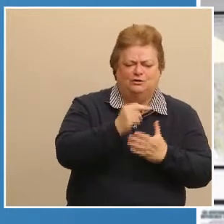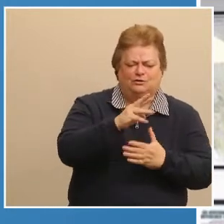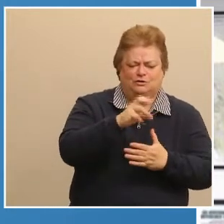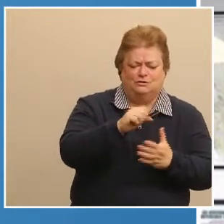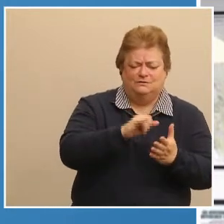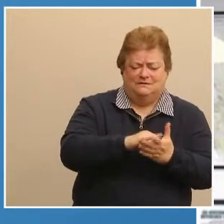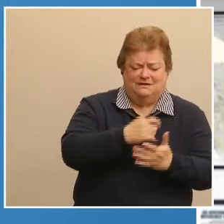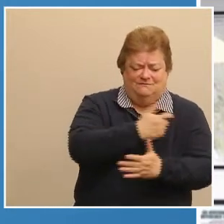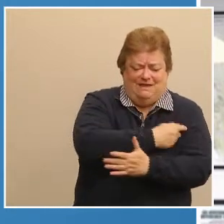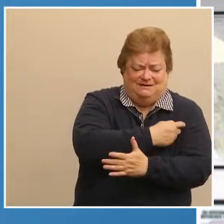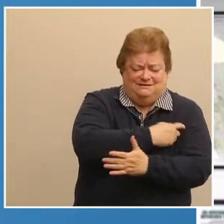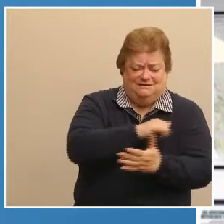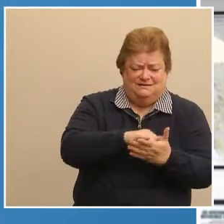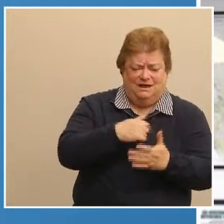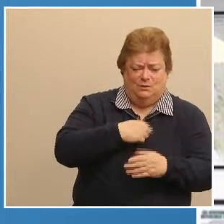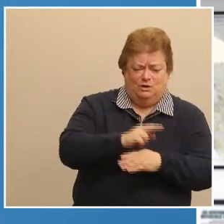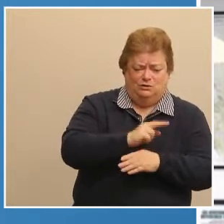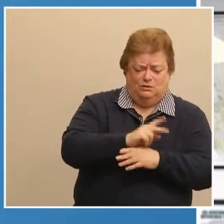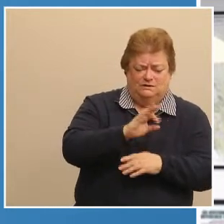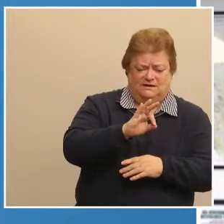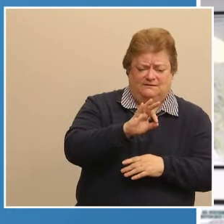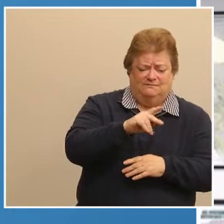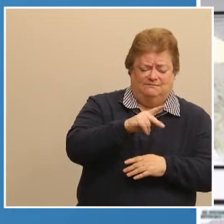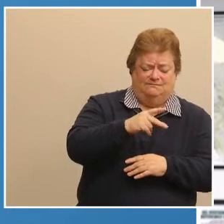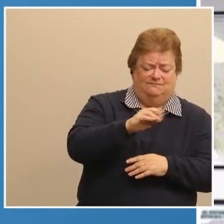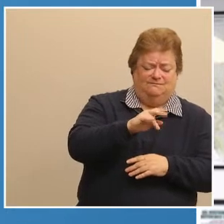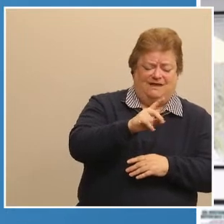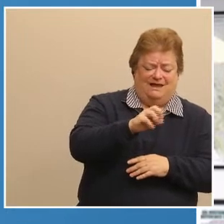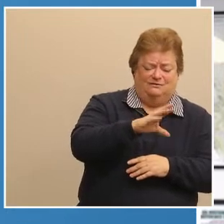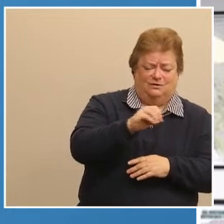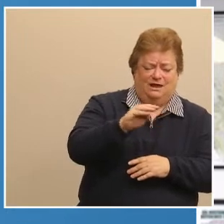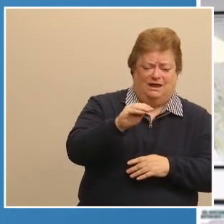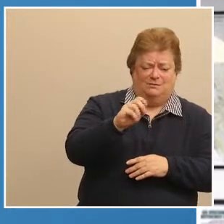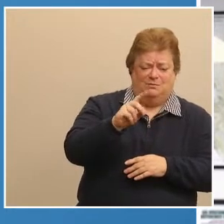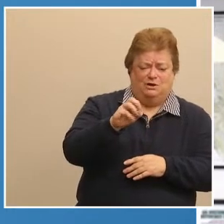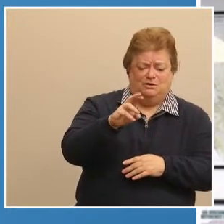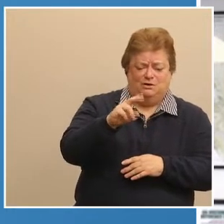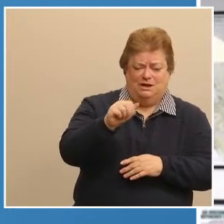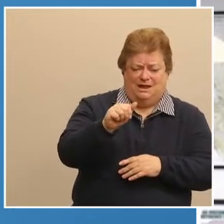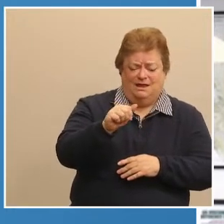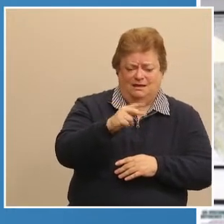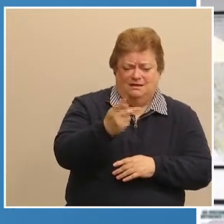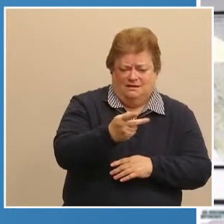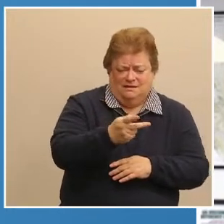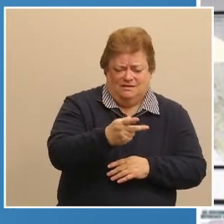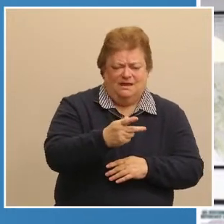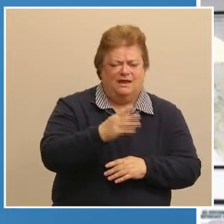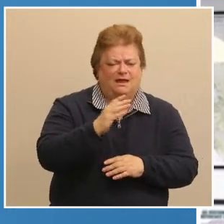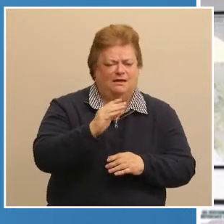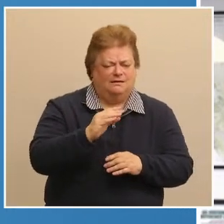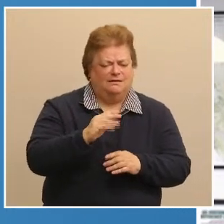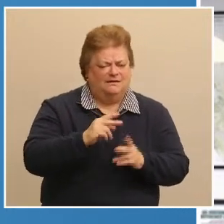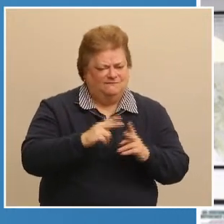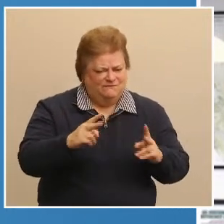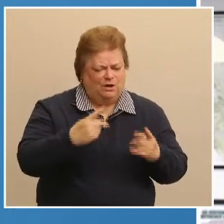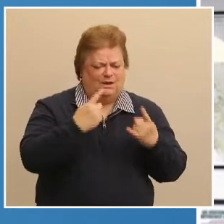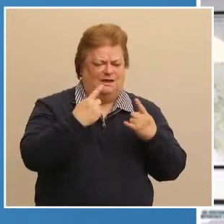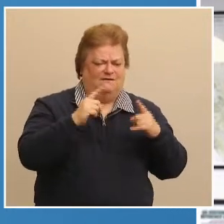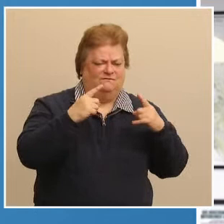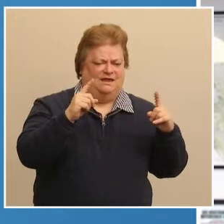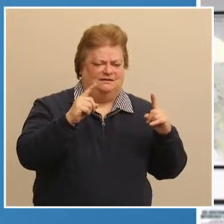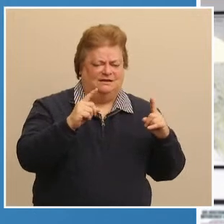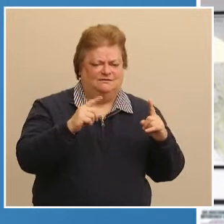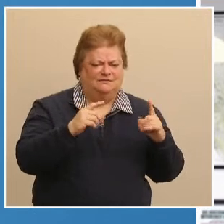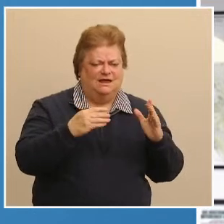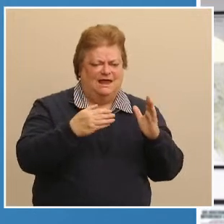vaccines that we're currently using, the Pfizer and Moderna vaccines, which are mRNA vaccines, appear to be quite effective against